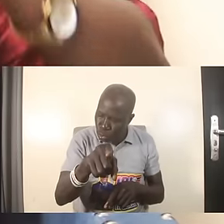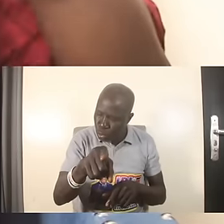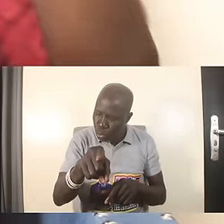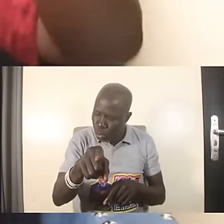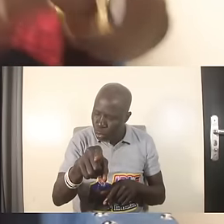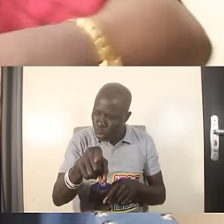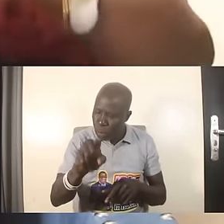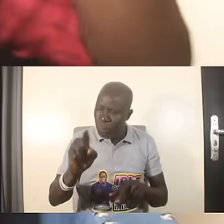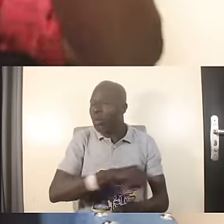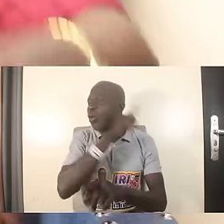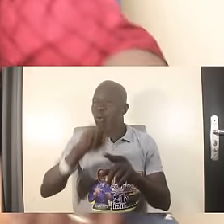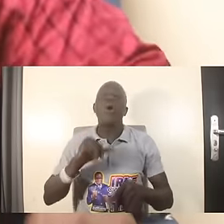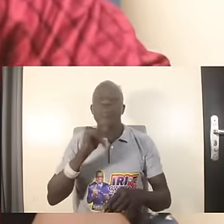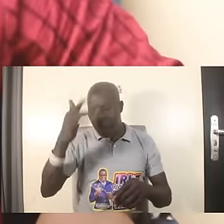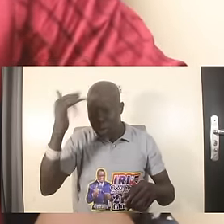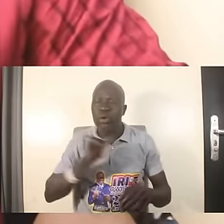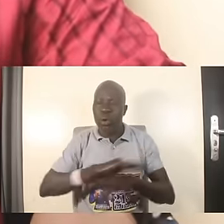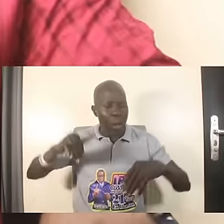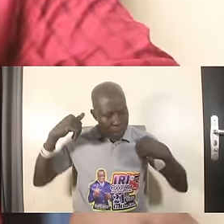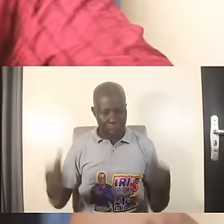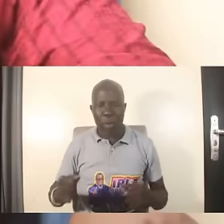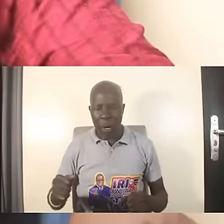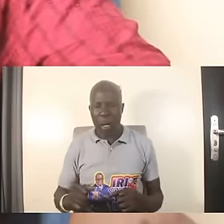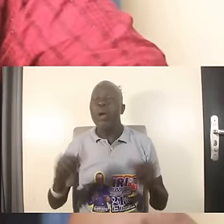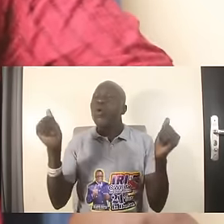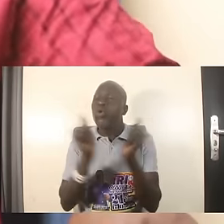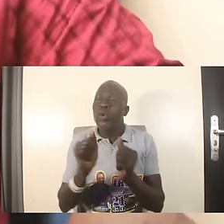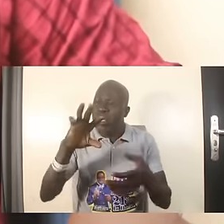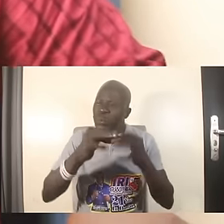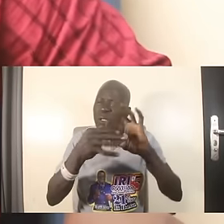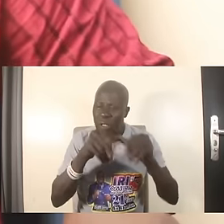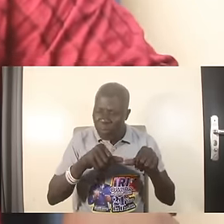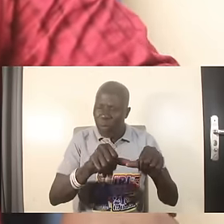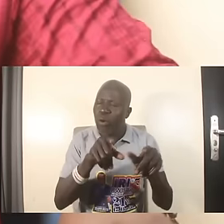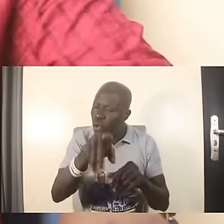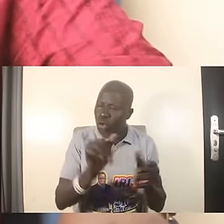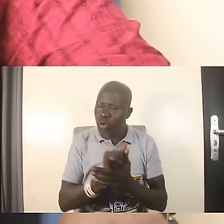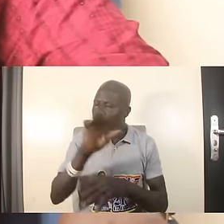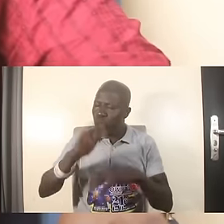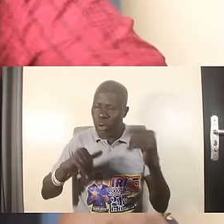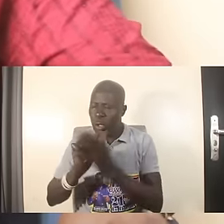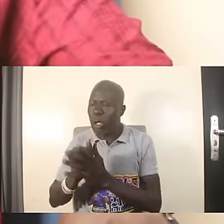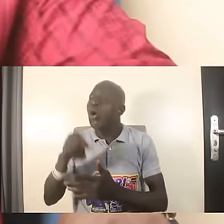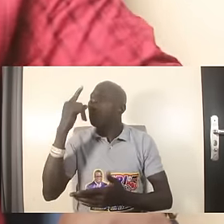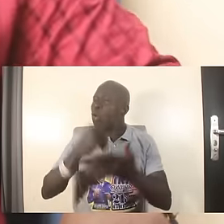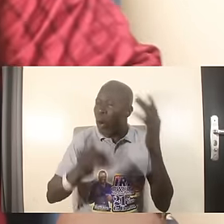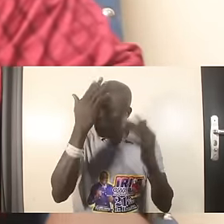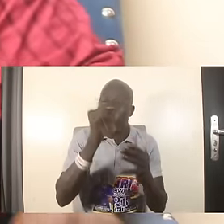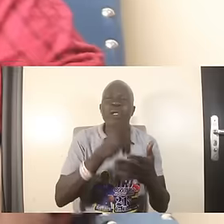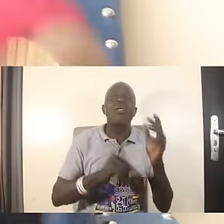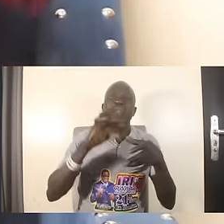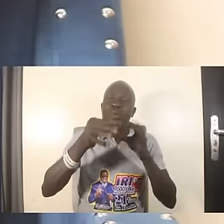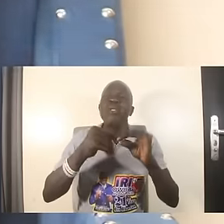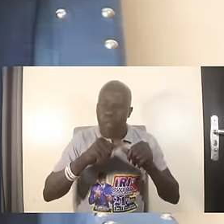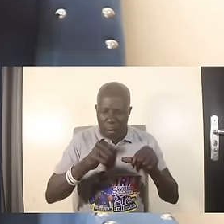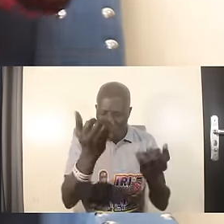me to buy a real thing. You agbara. When you are powerless. And me will not tell you. What spirit that journey will do that is. What do